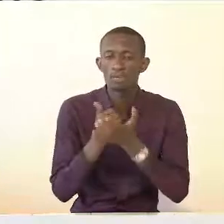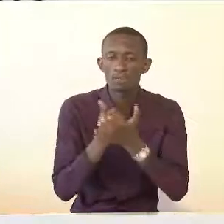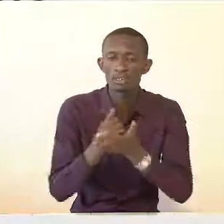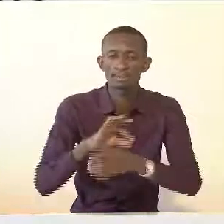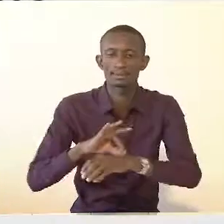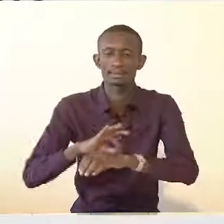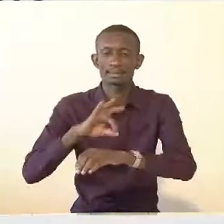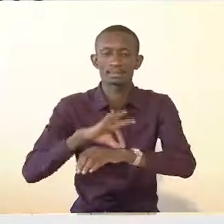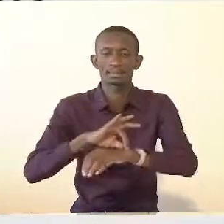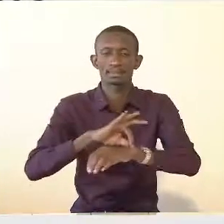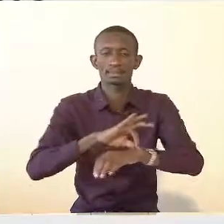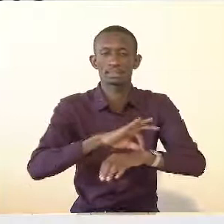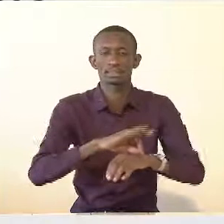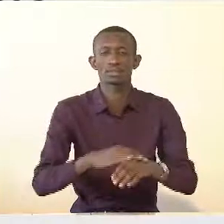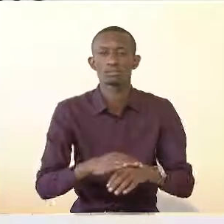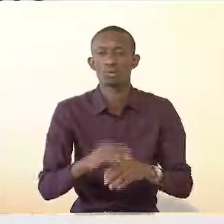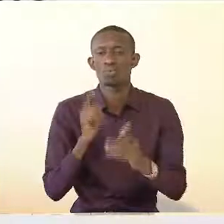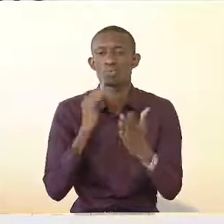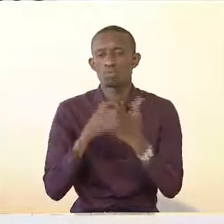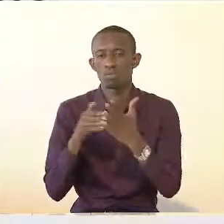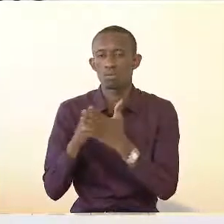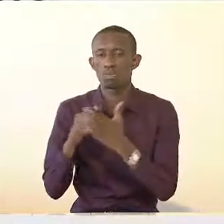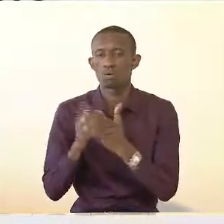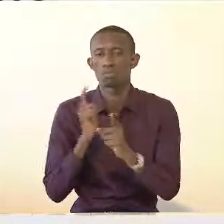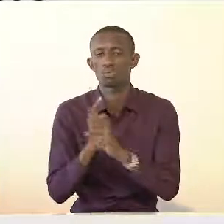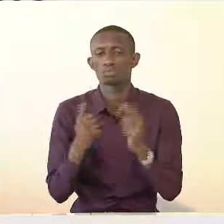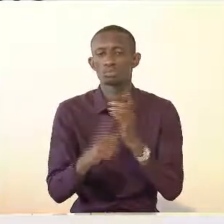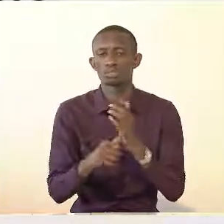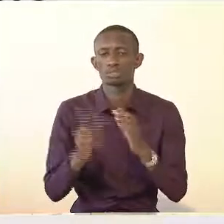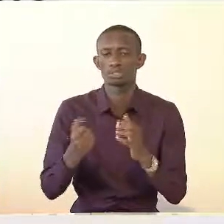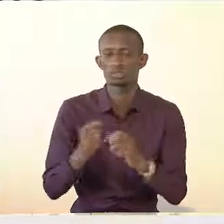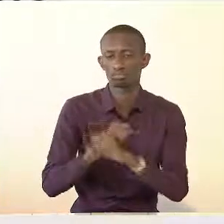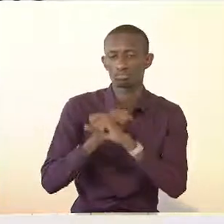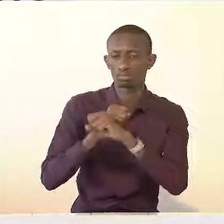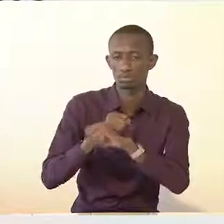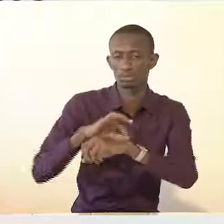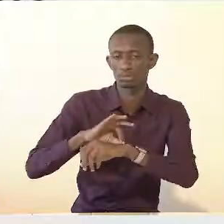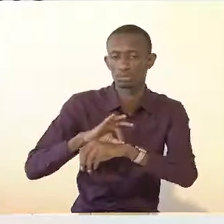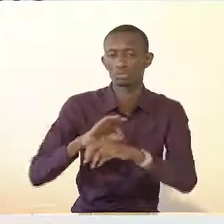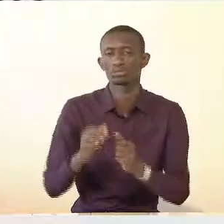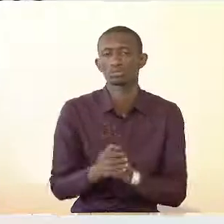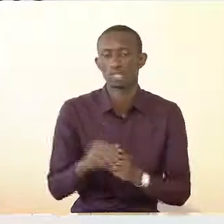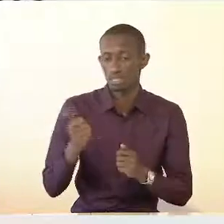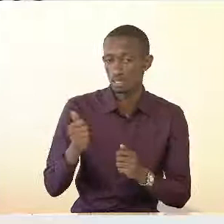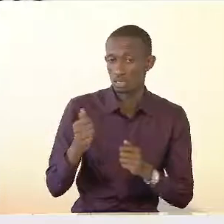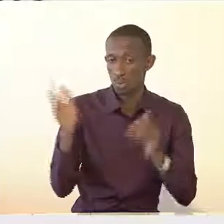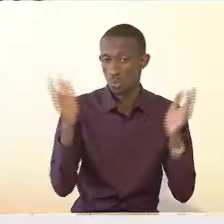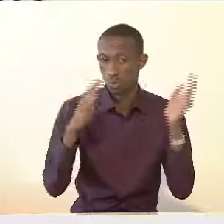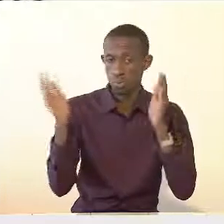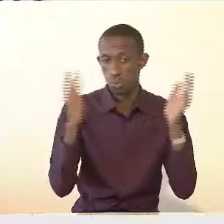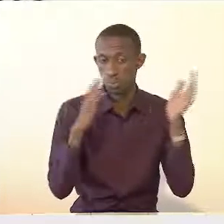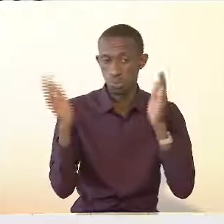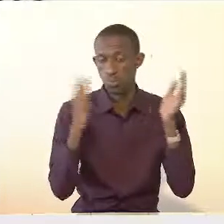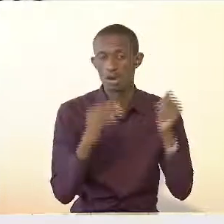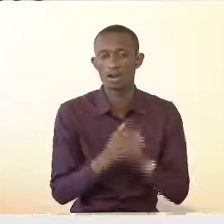so that trap air moisture across the skin, and air is a poor conductor of heat, therefore